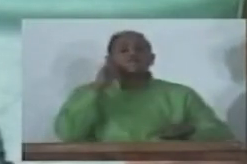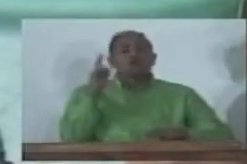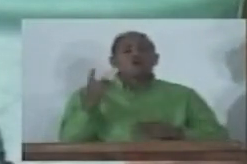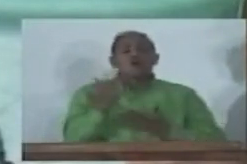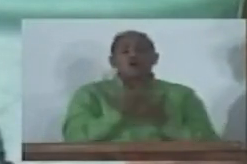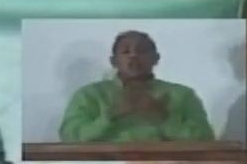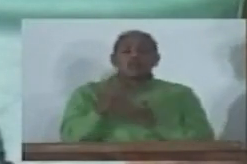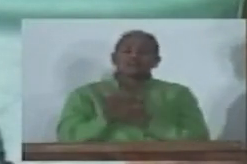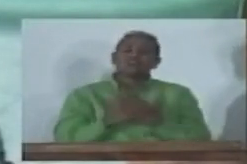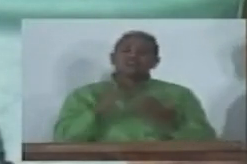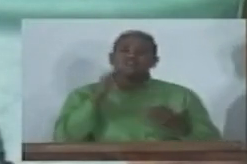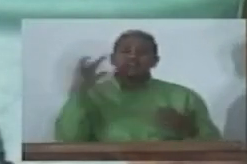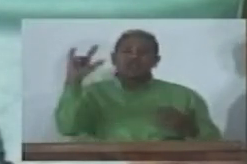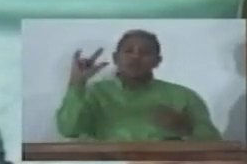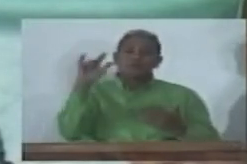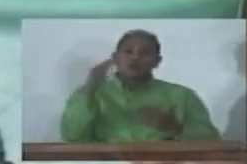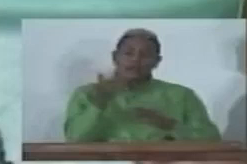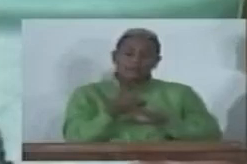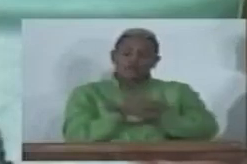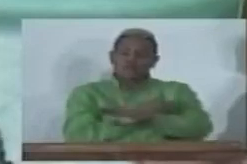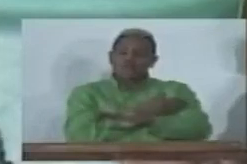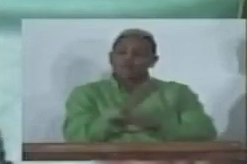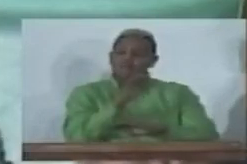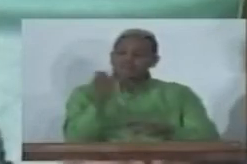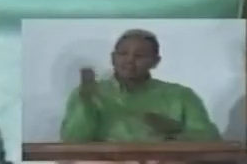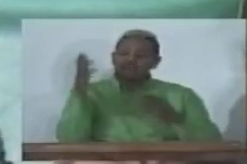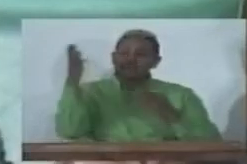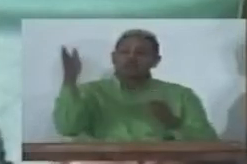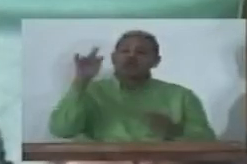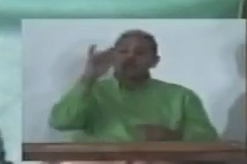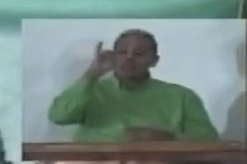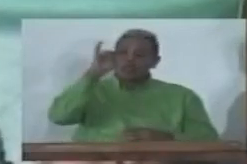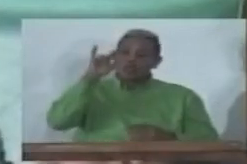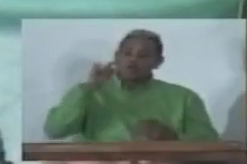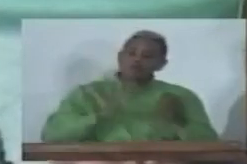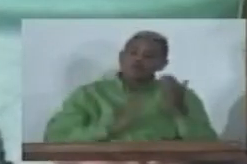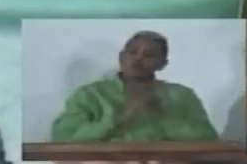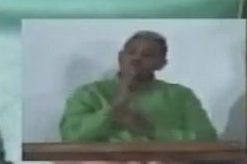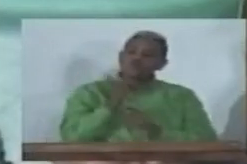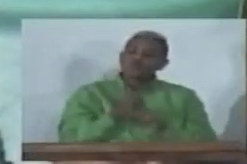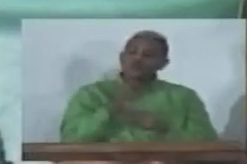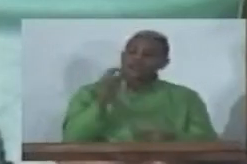of the airport improvement fee at the airport by the